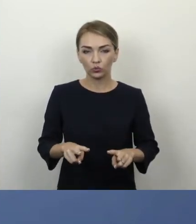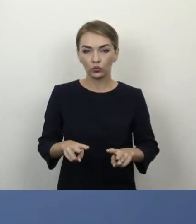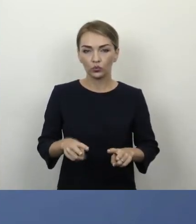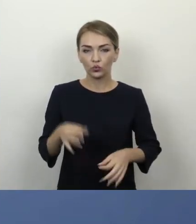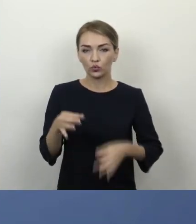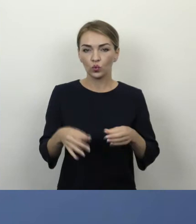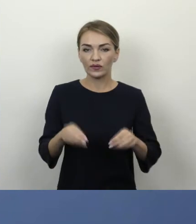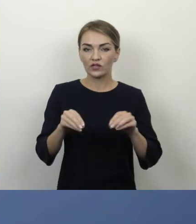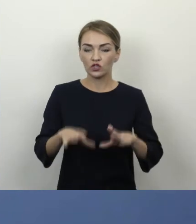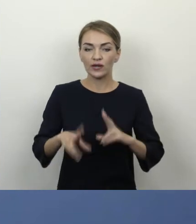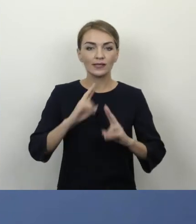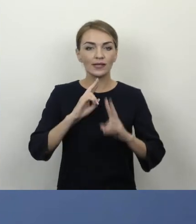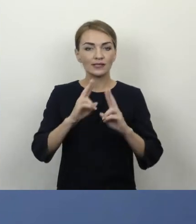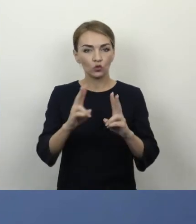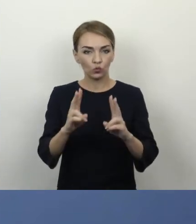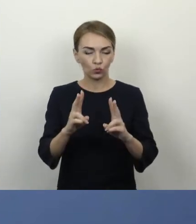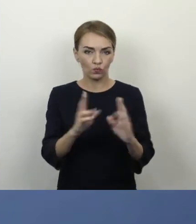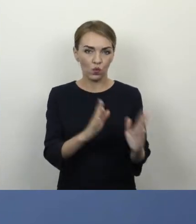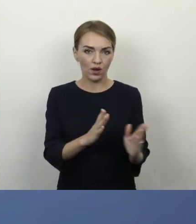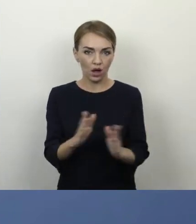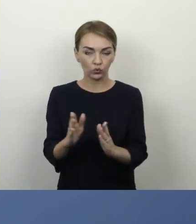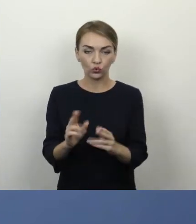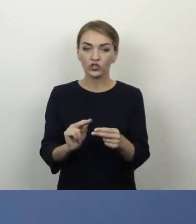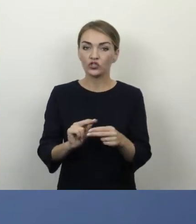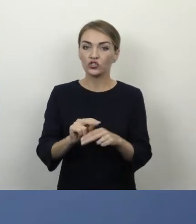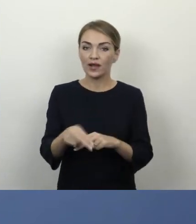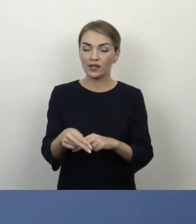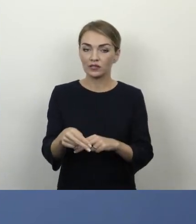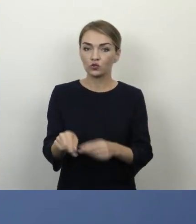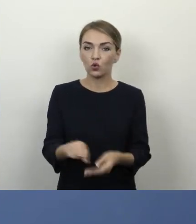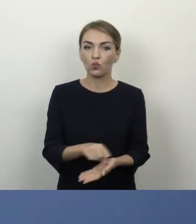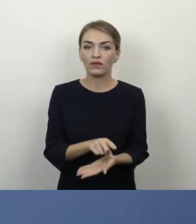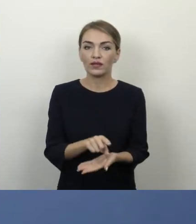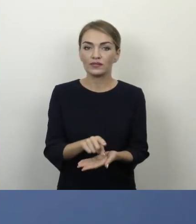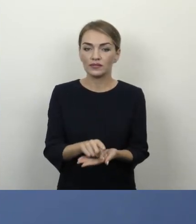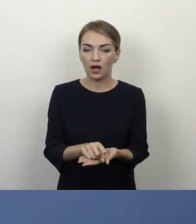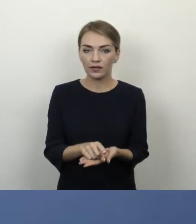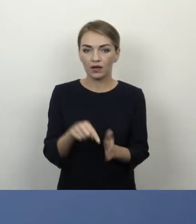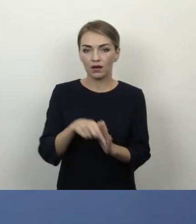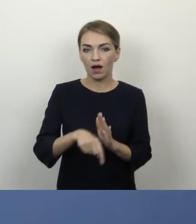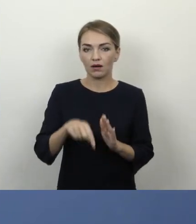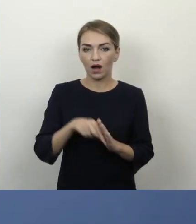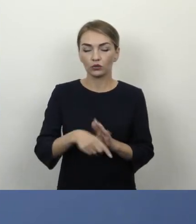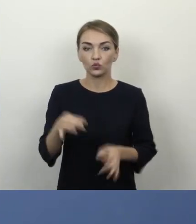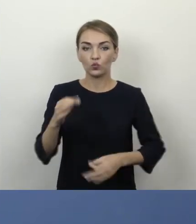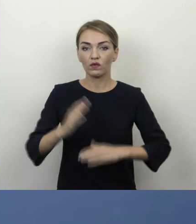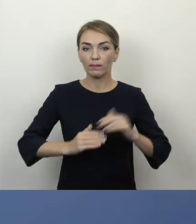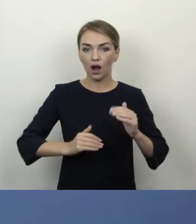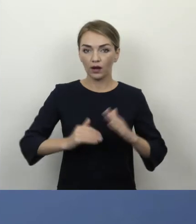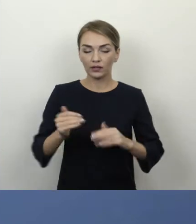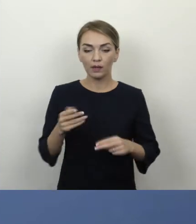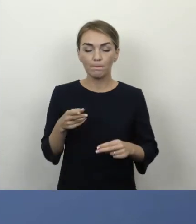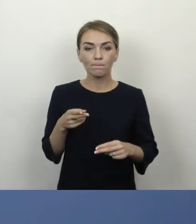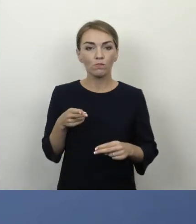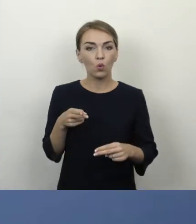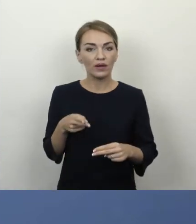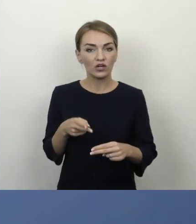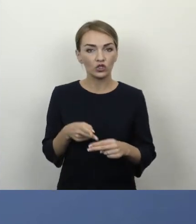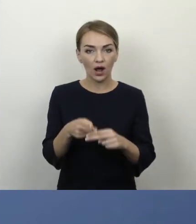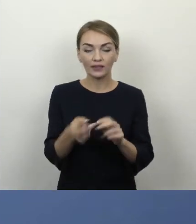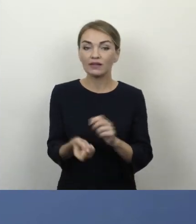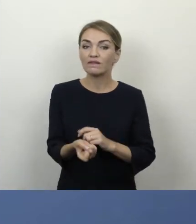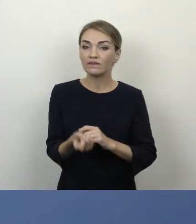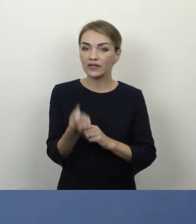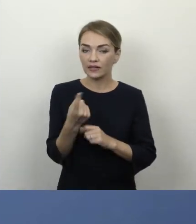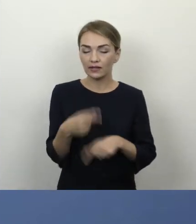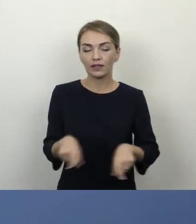the application of the law by delivering judgment at the level of cassation instance, but also to